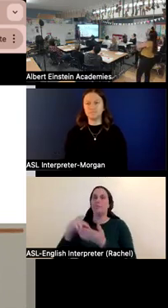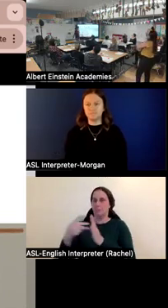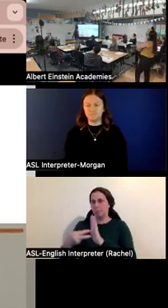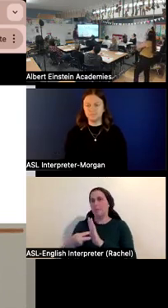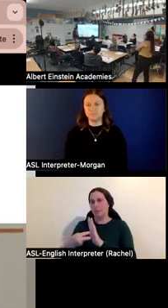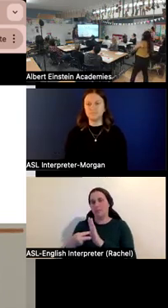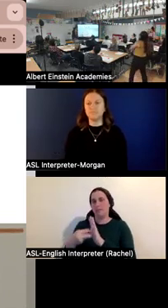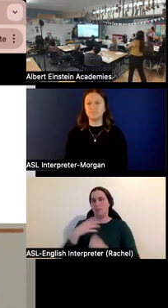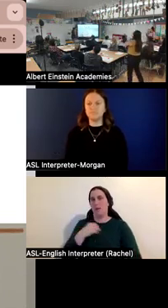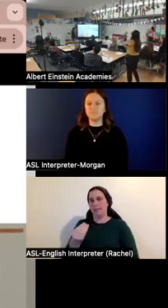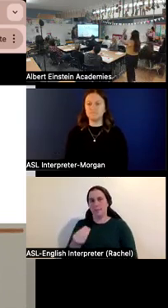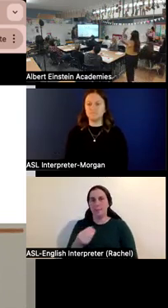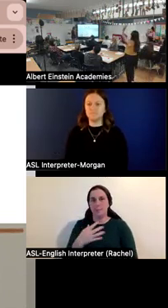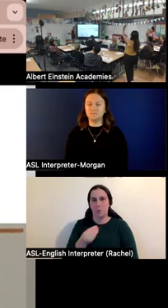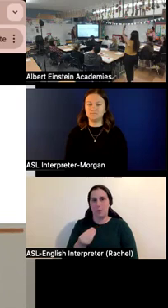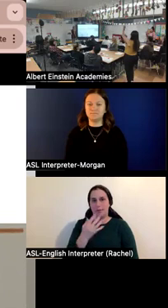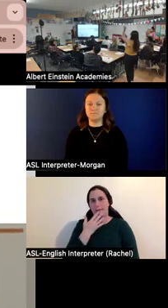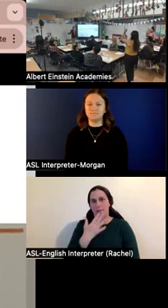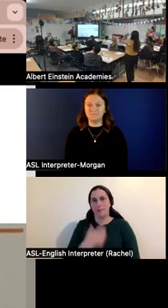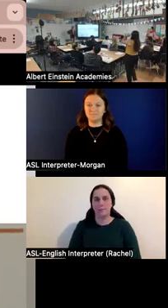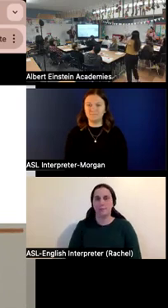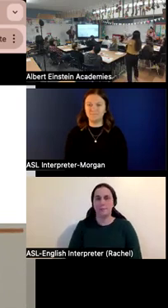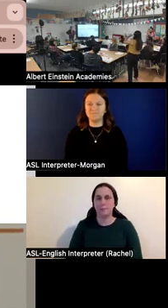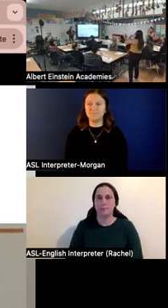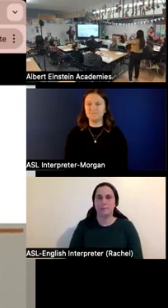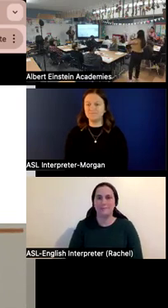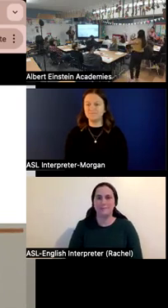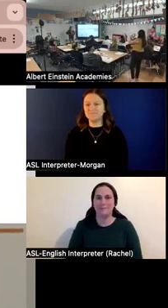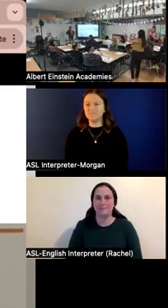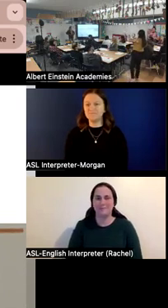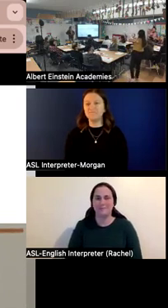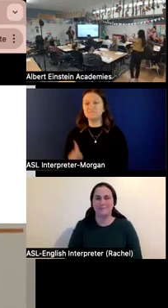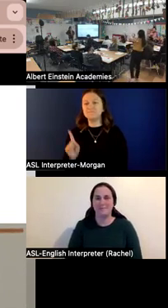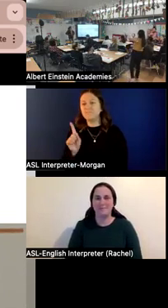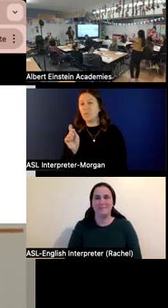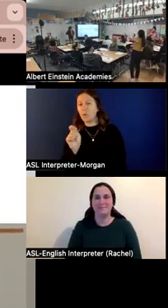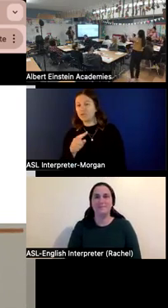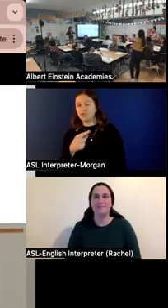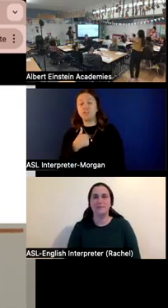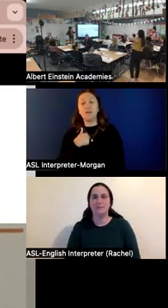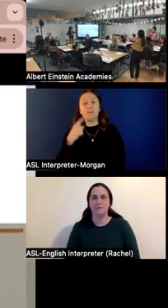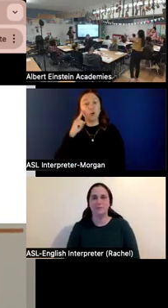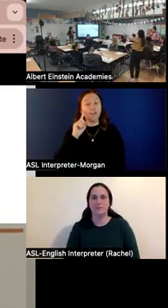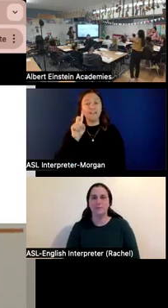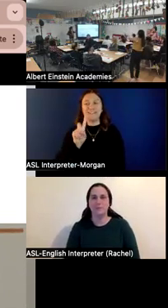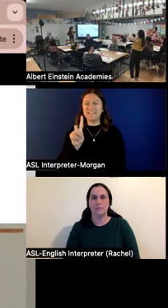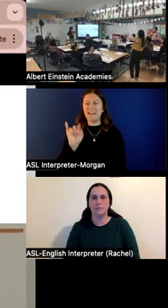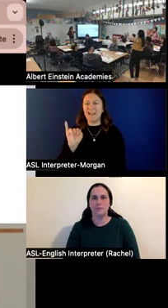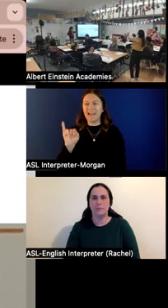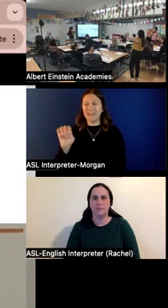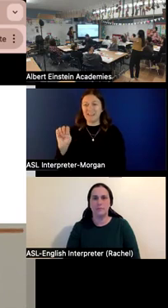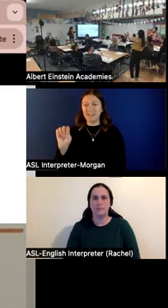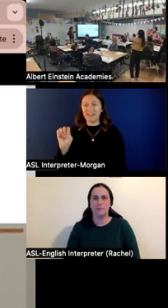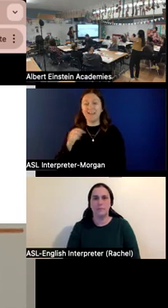yeah. And then, I Yes. have a quick question. So I've heard the DIE, I've heard it in